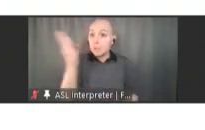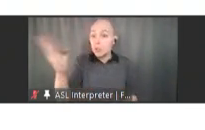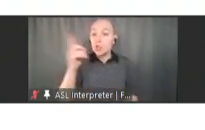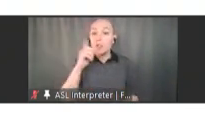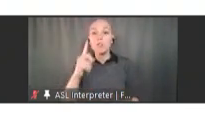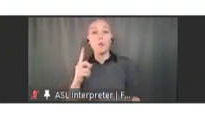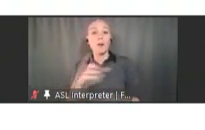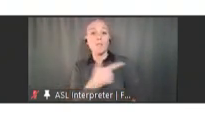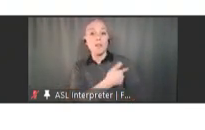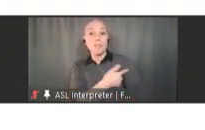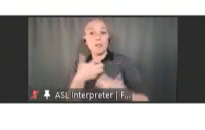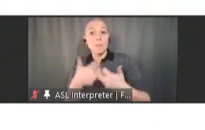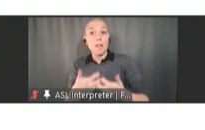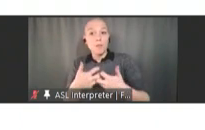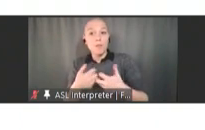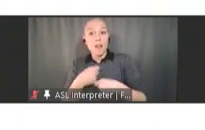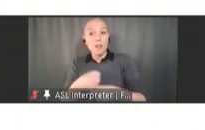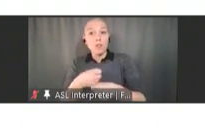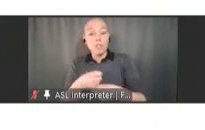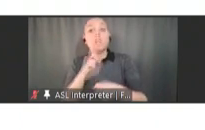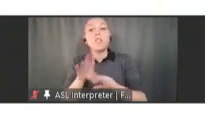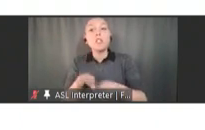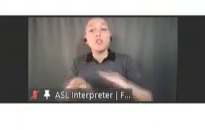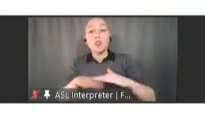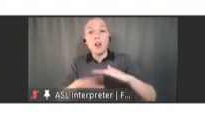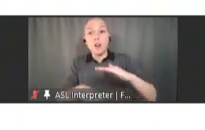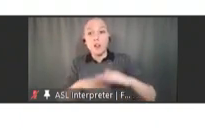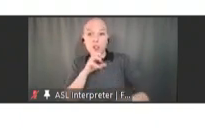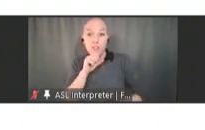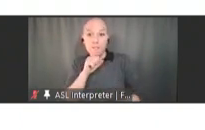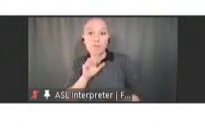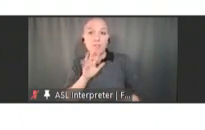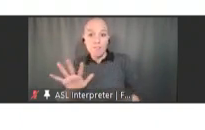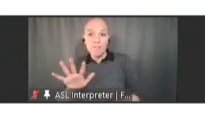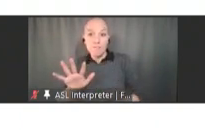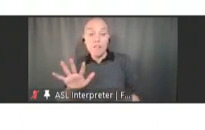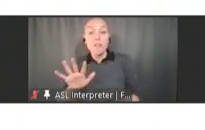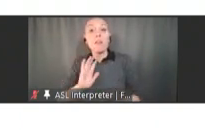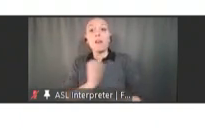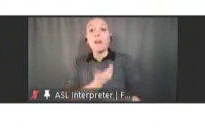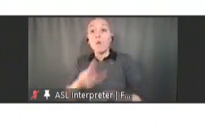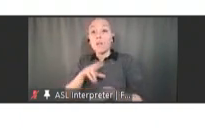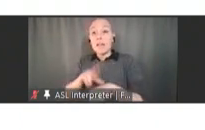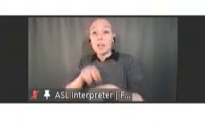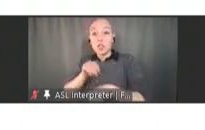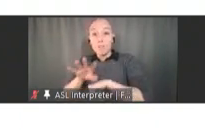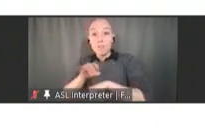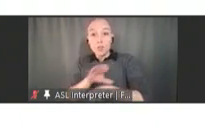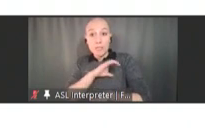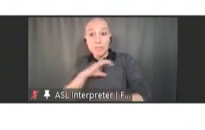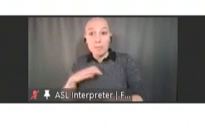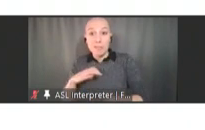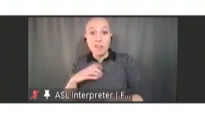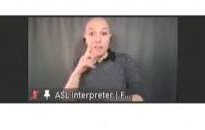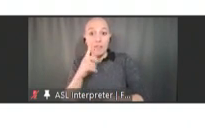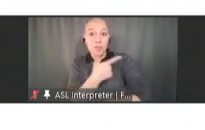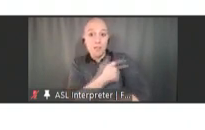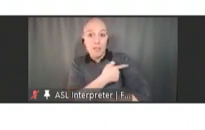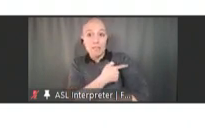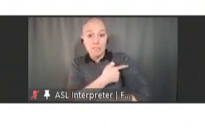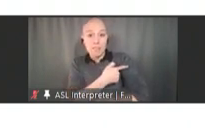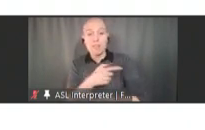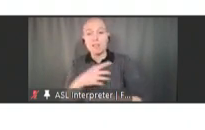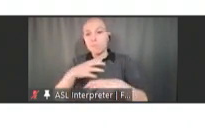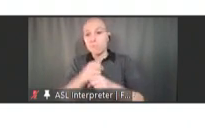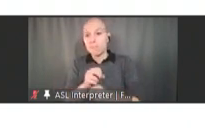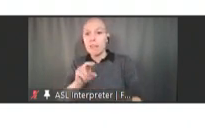for children under the age of five. Canada's National Advisory Committee on Immunization, NACI, has been very busy,